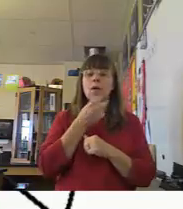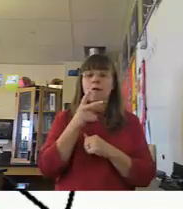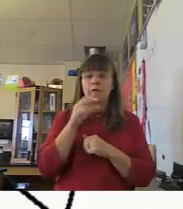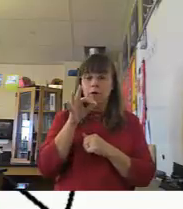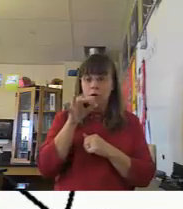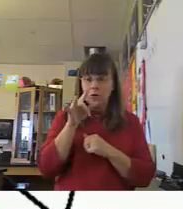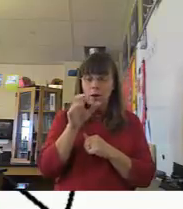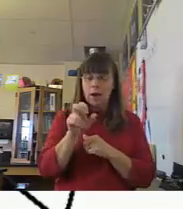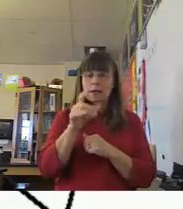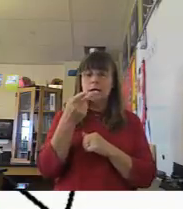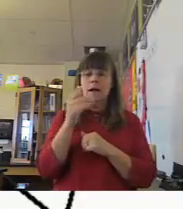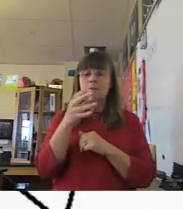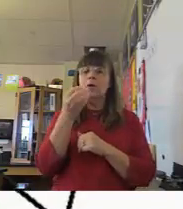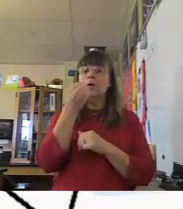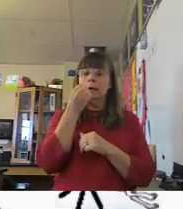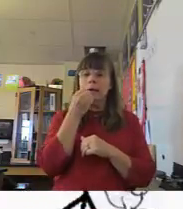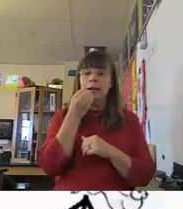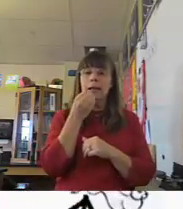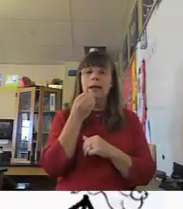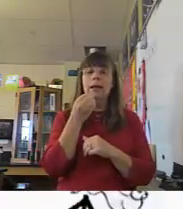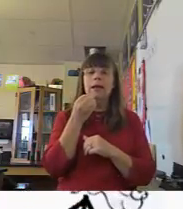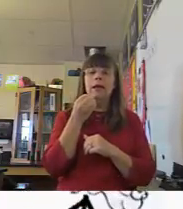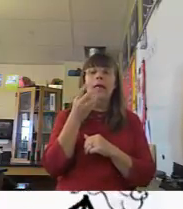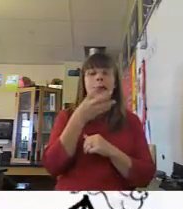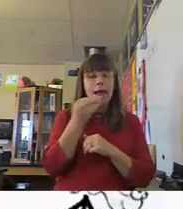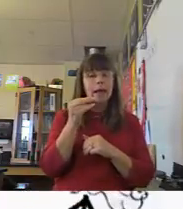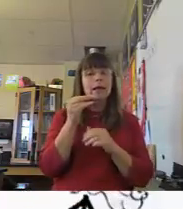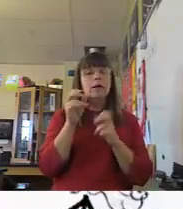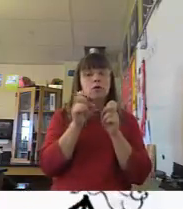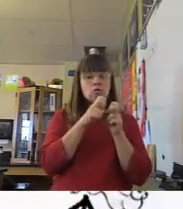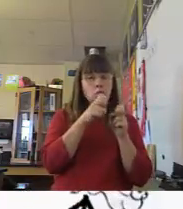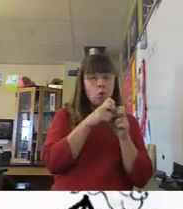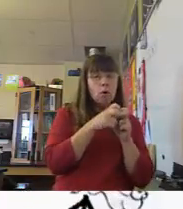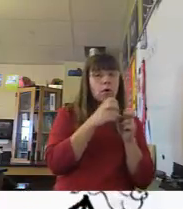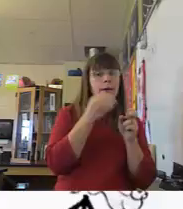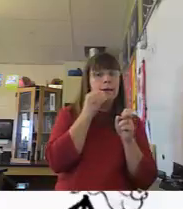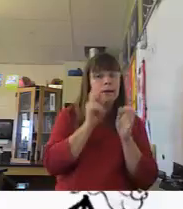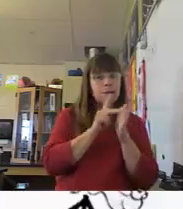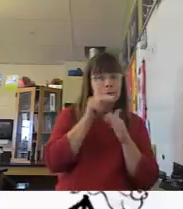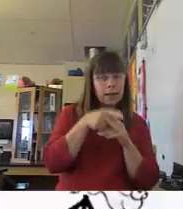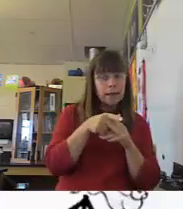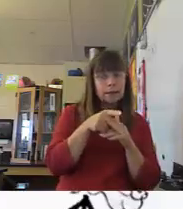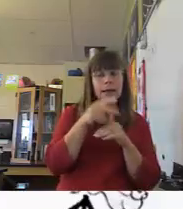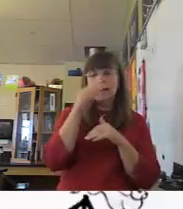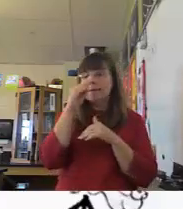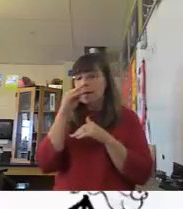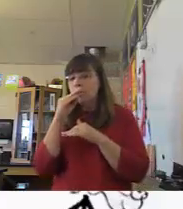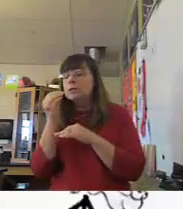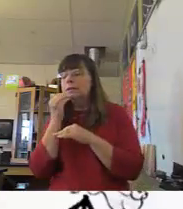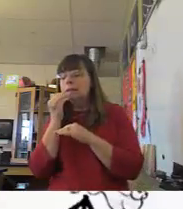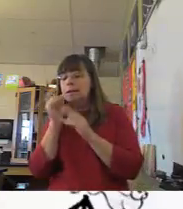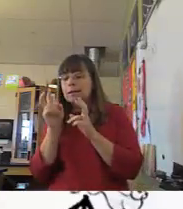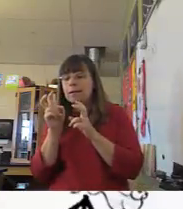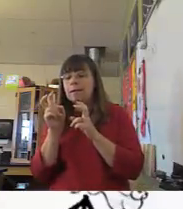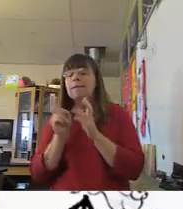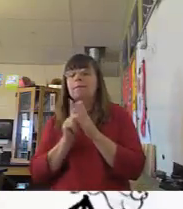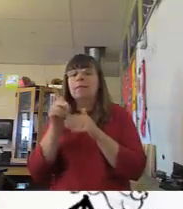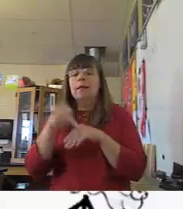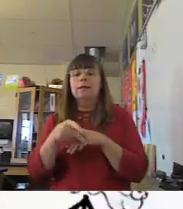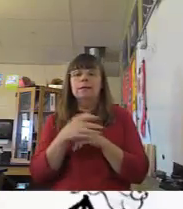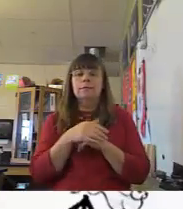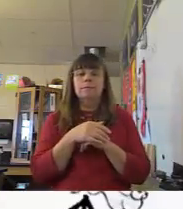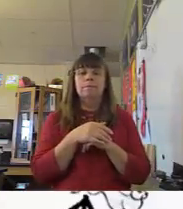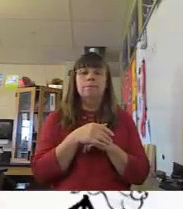have a squirrel eating the plants, and the mouse eating the plants. Then we have the frog eating the